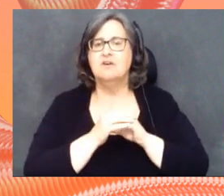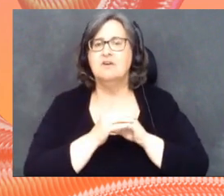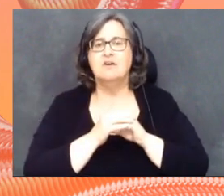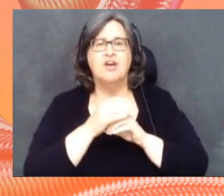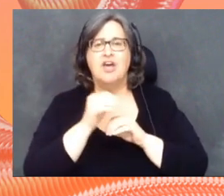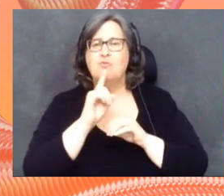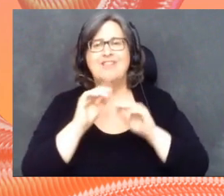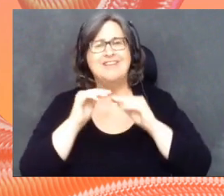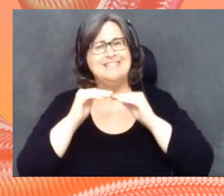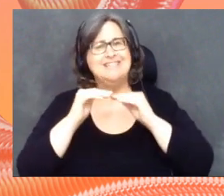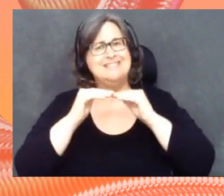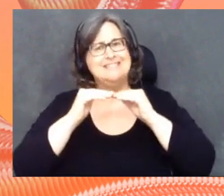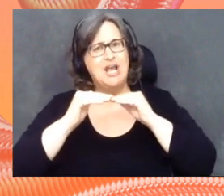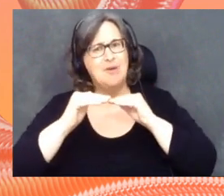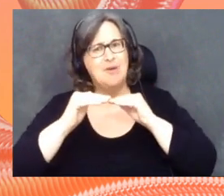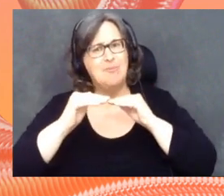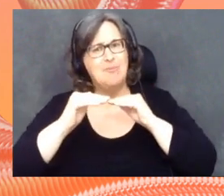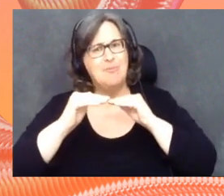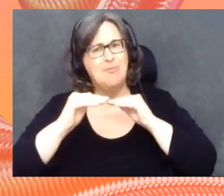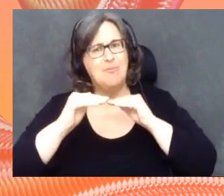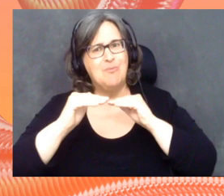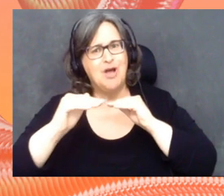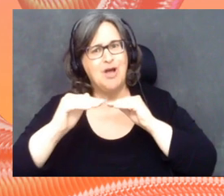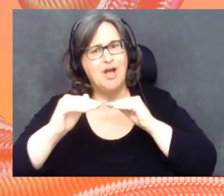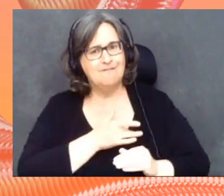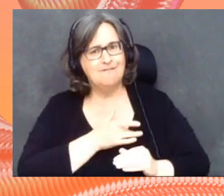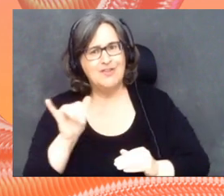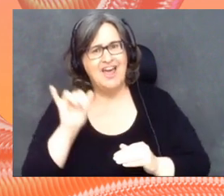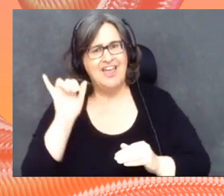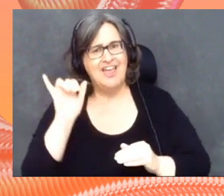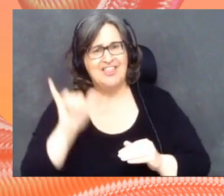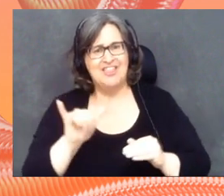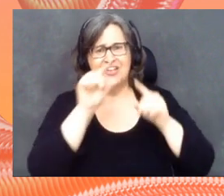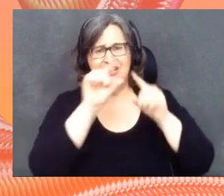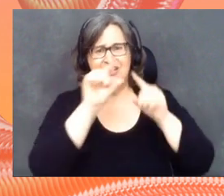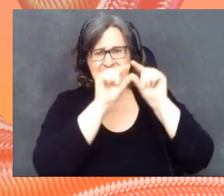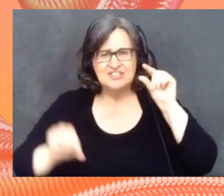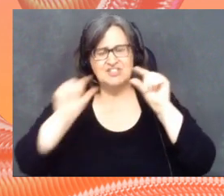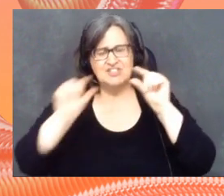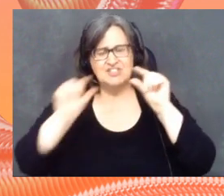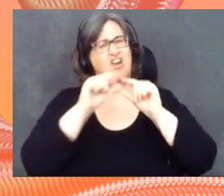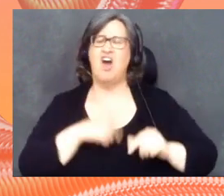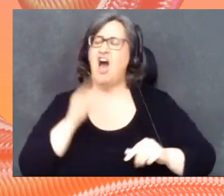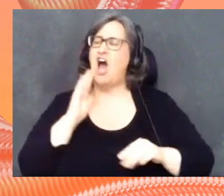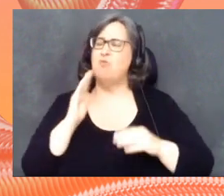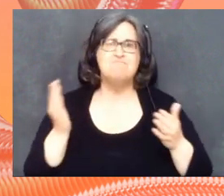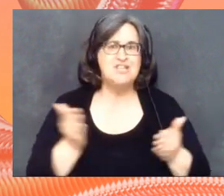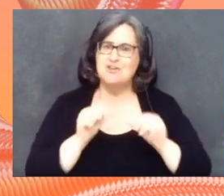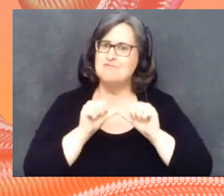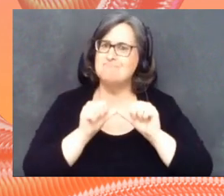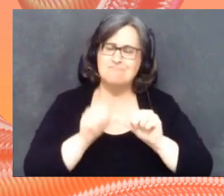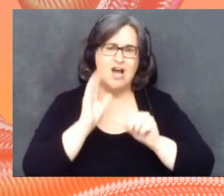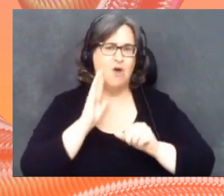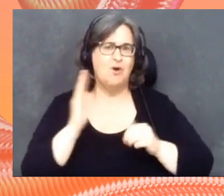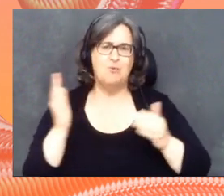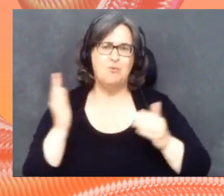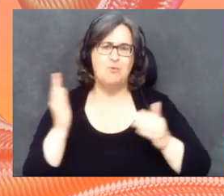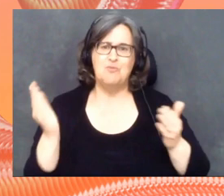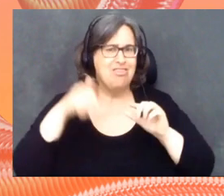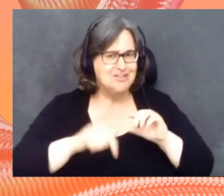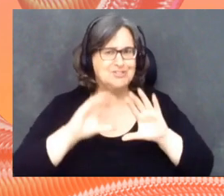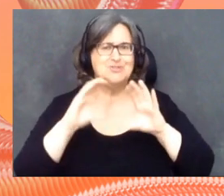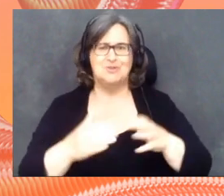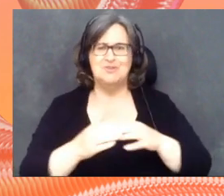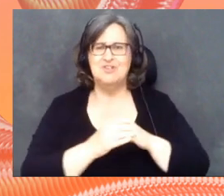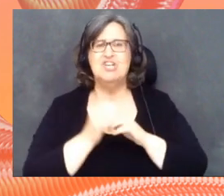stable. So it feels like this chart is like, AMC is like, I will be here for the group